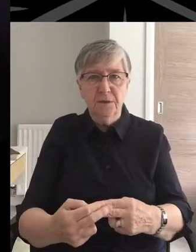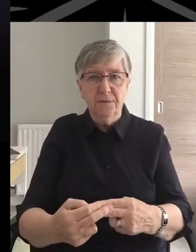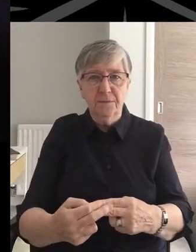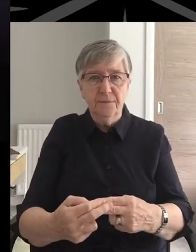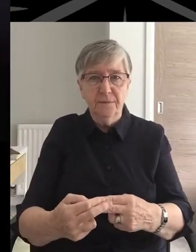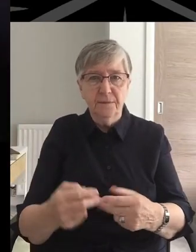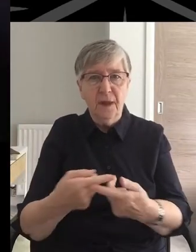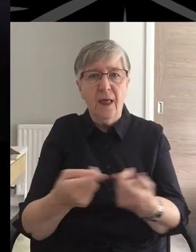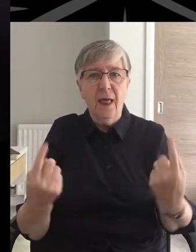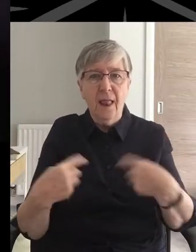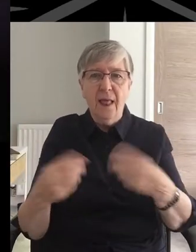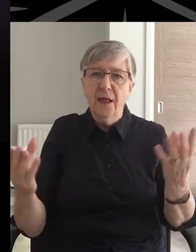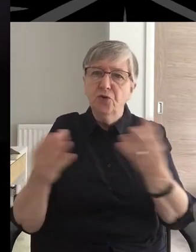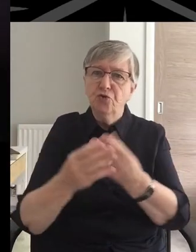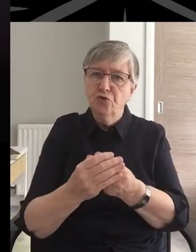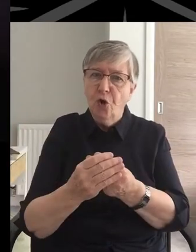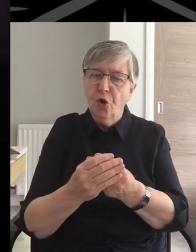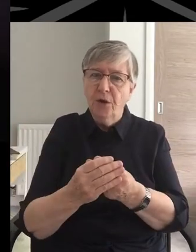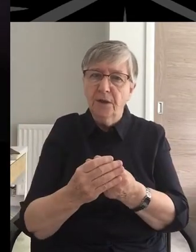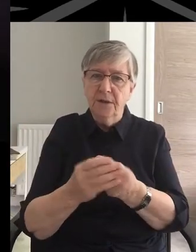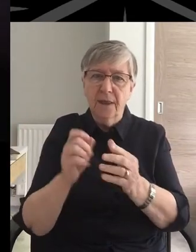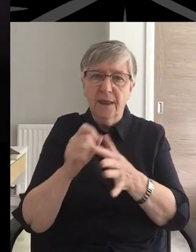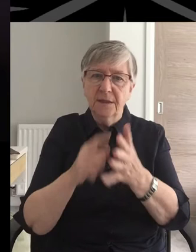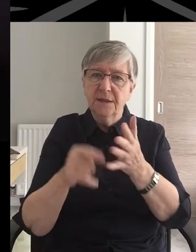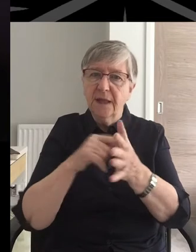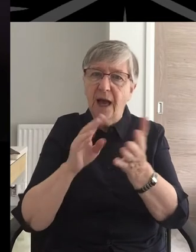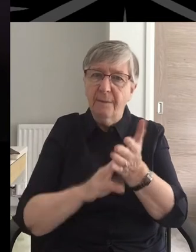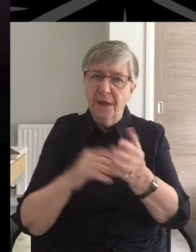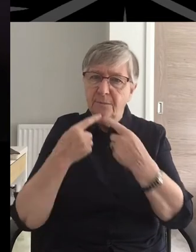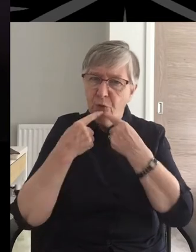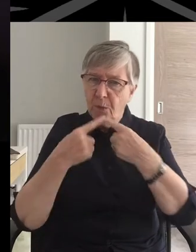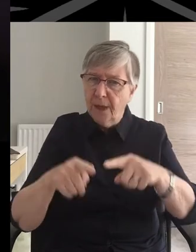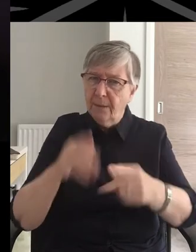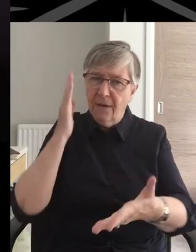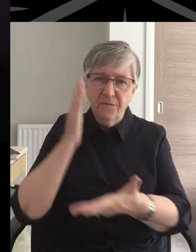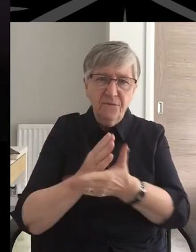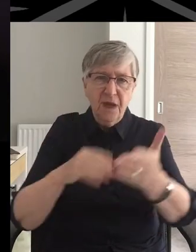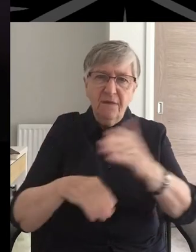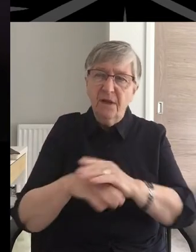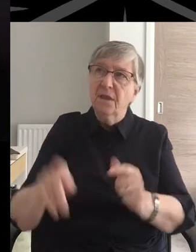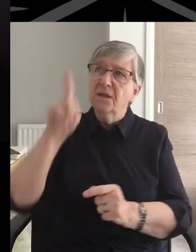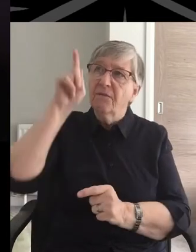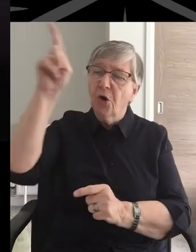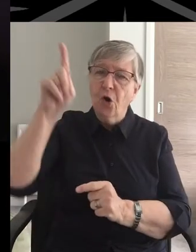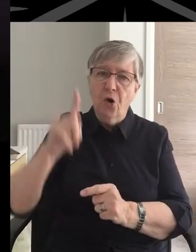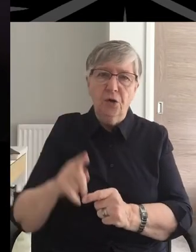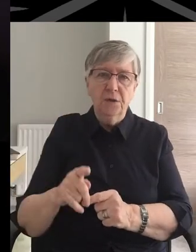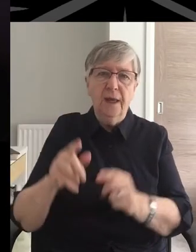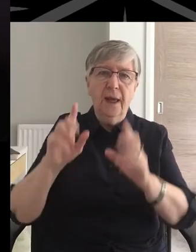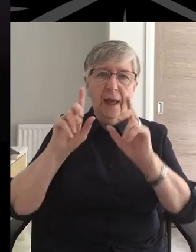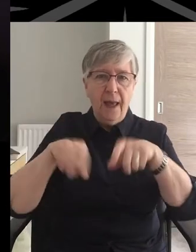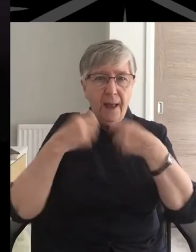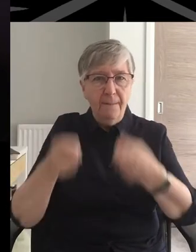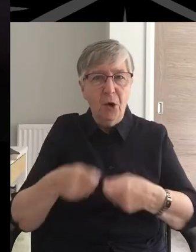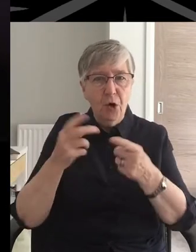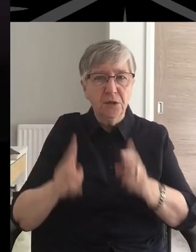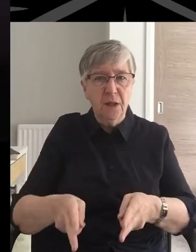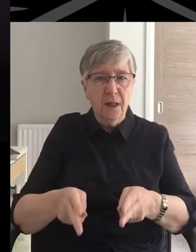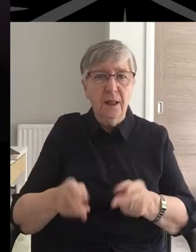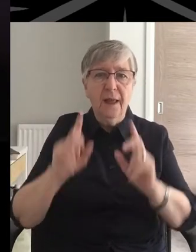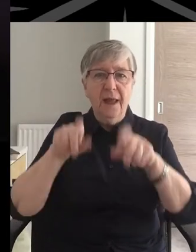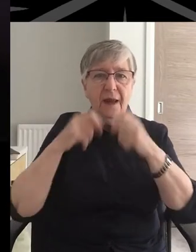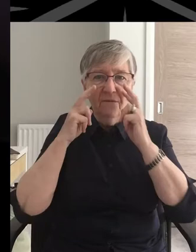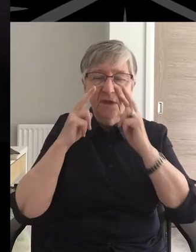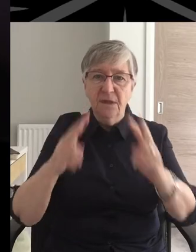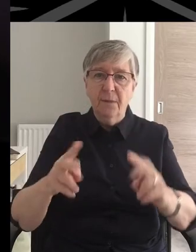Let us join the psalmist in proclaiming the faithfulness of a great and a mighty God, immortal, invisible, God